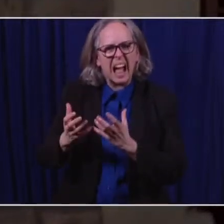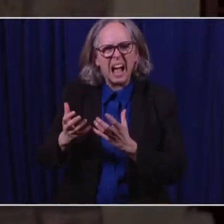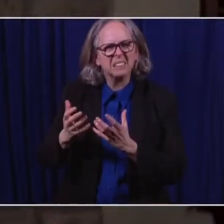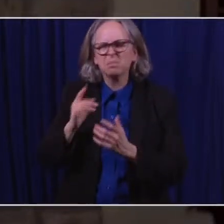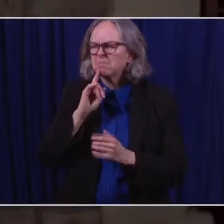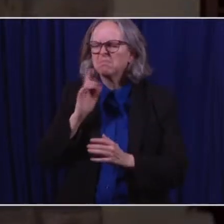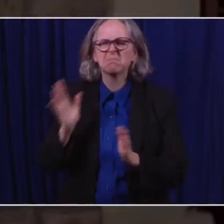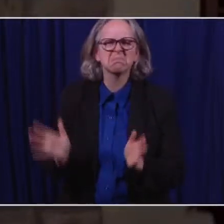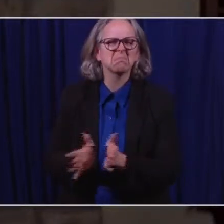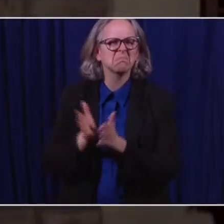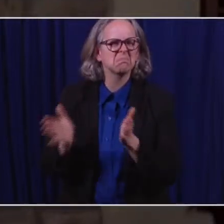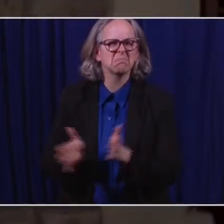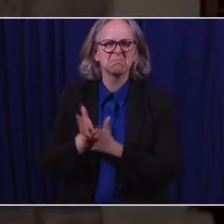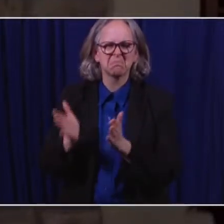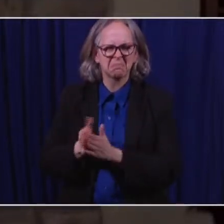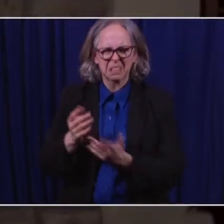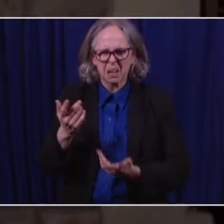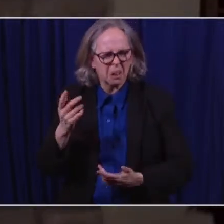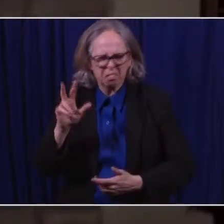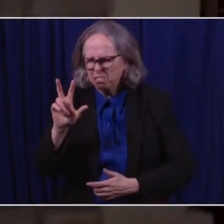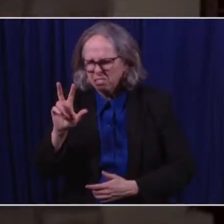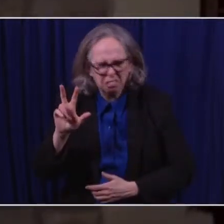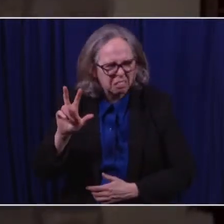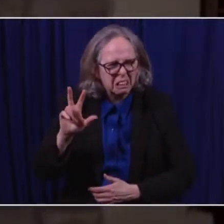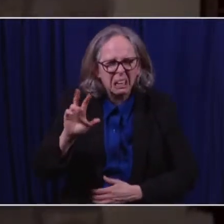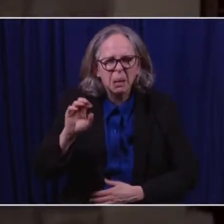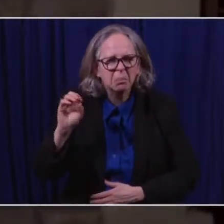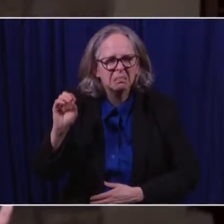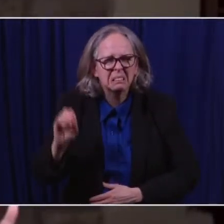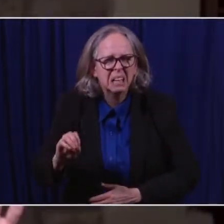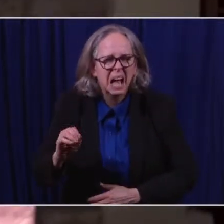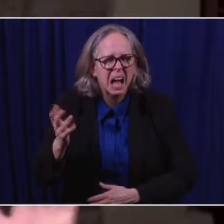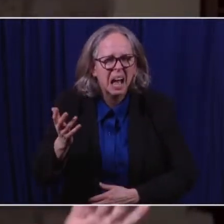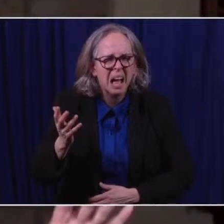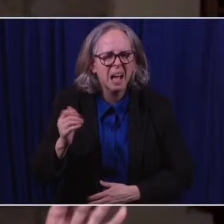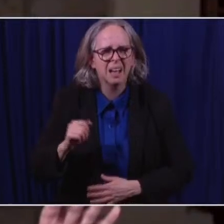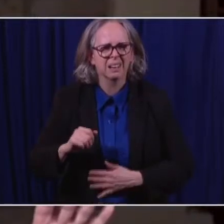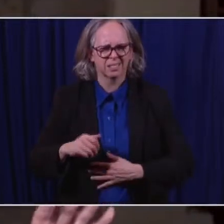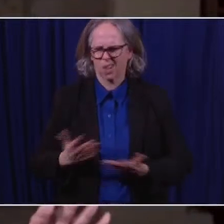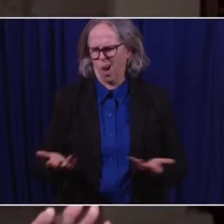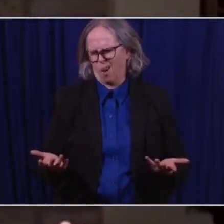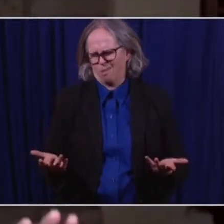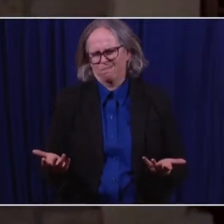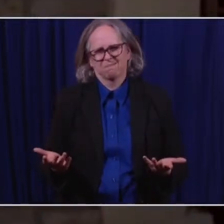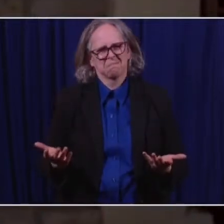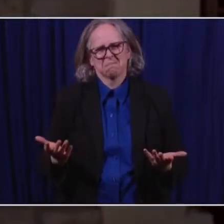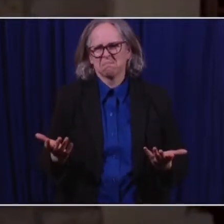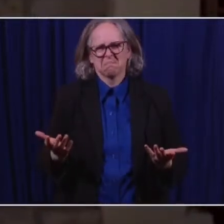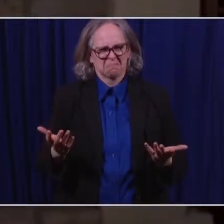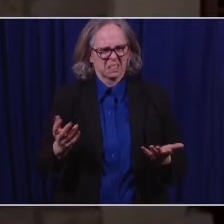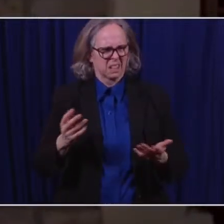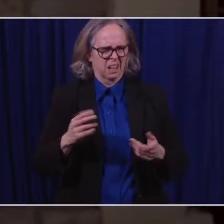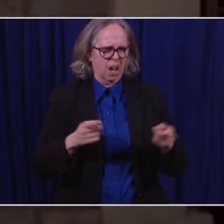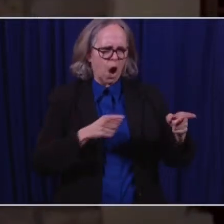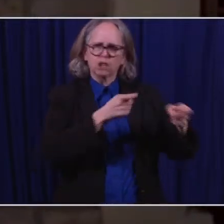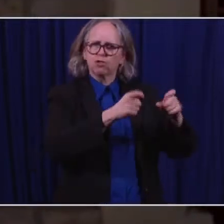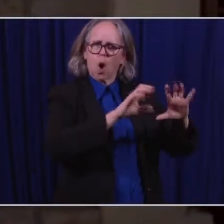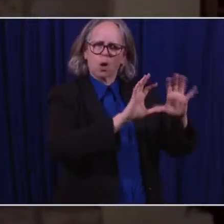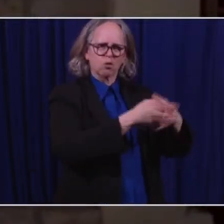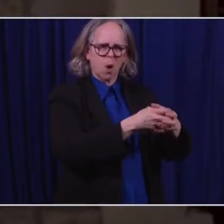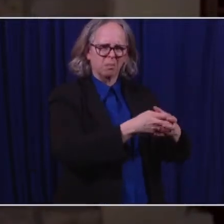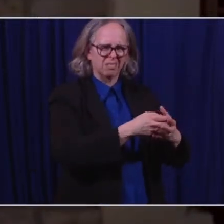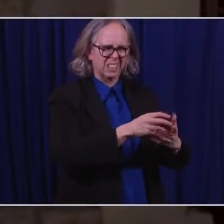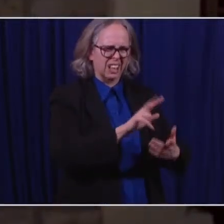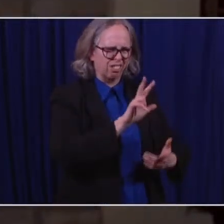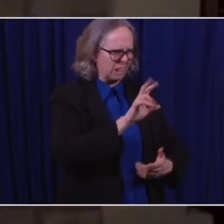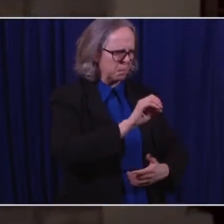may not have been exactly 3. That's what I recall. So you had a control group that was 3%, and then you had kids who had directly